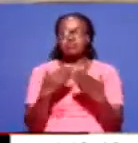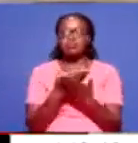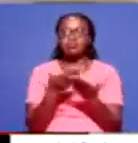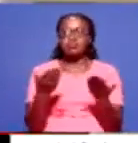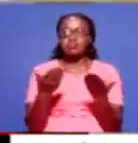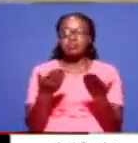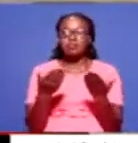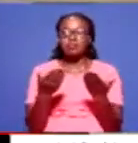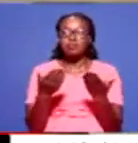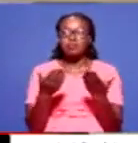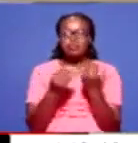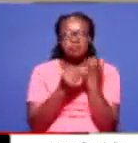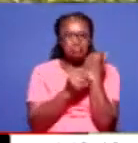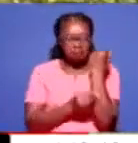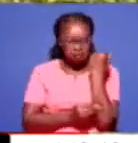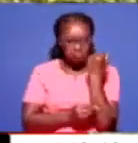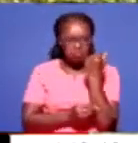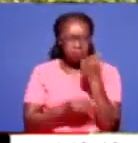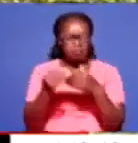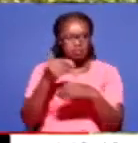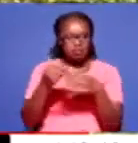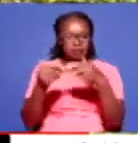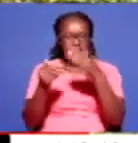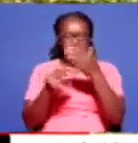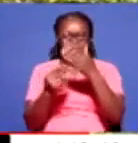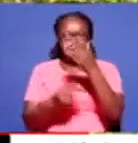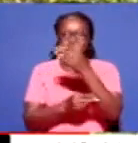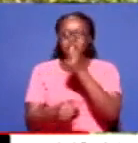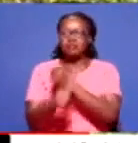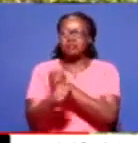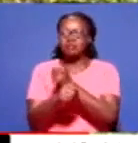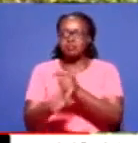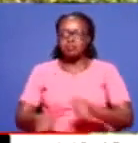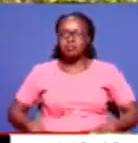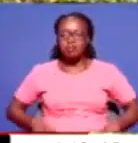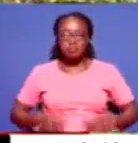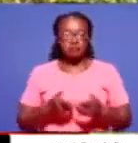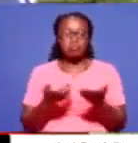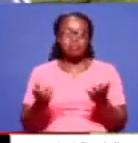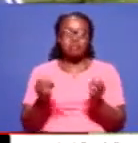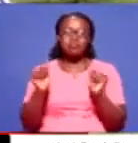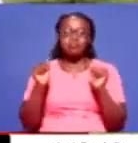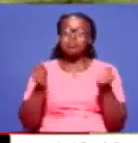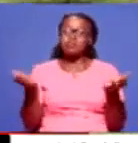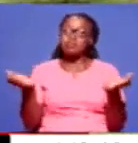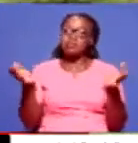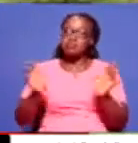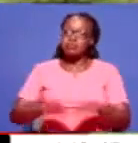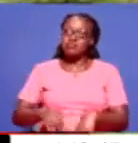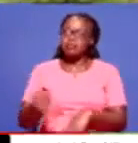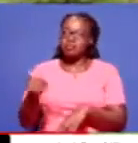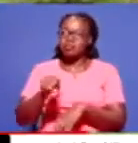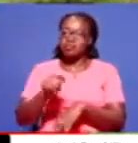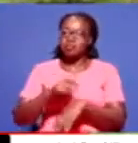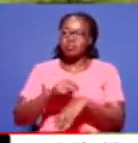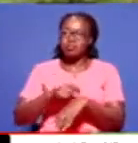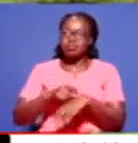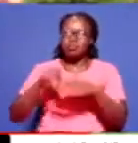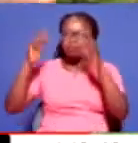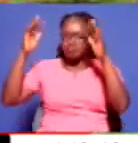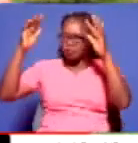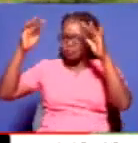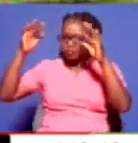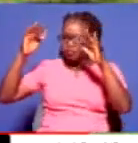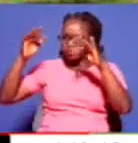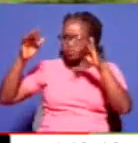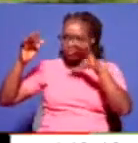poorly constructed bridge poses a risk to their lives as it could collapse at any time. Na mvua kutoka pande ile inaleta